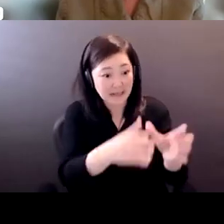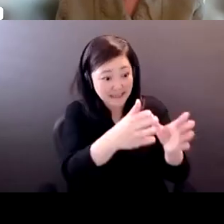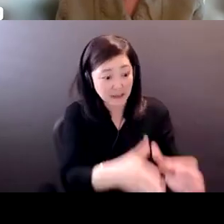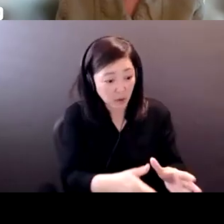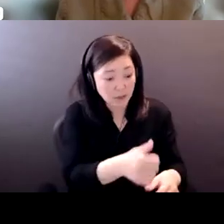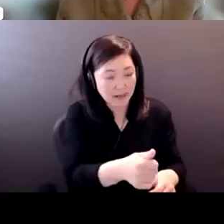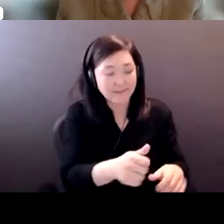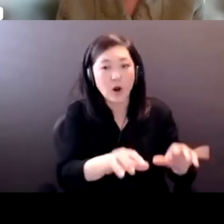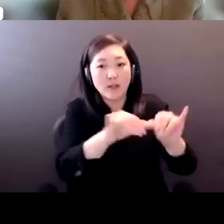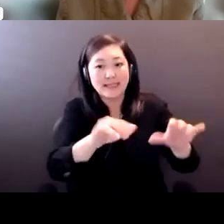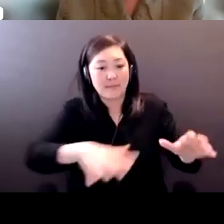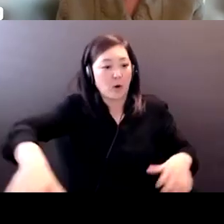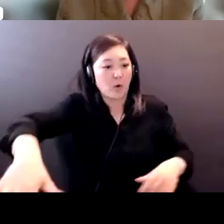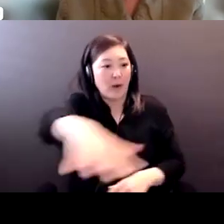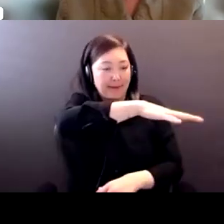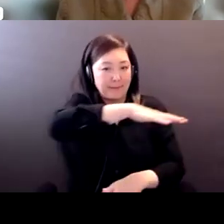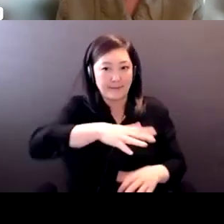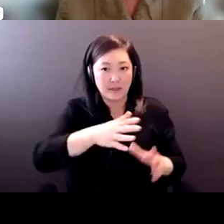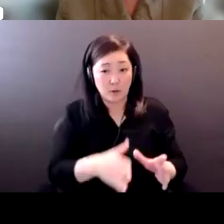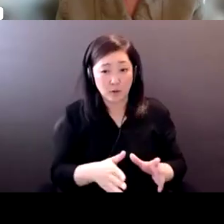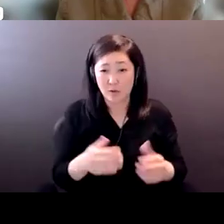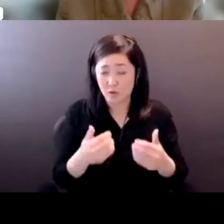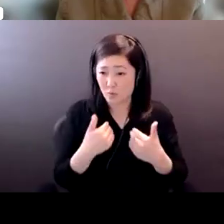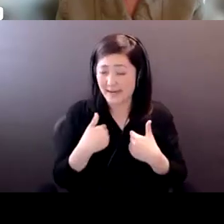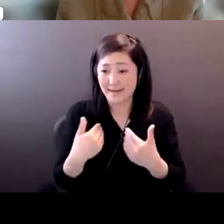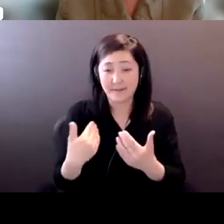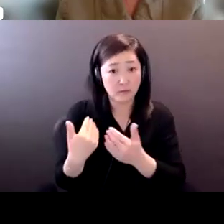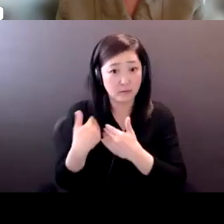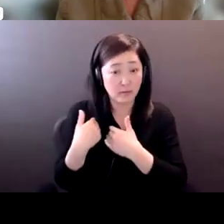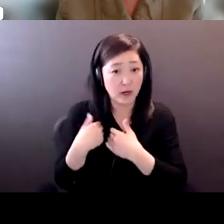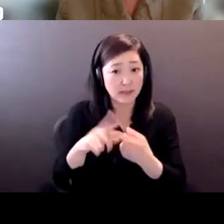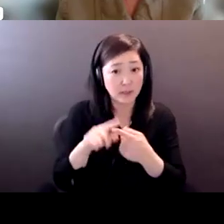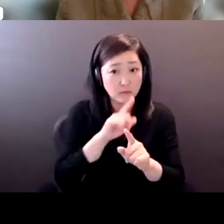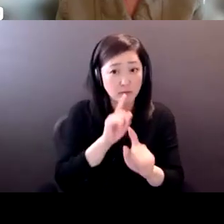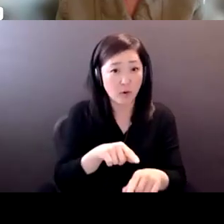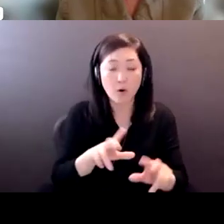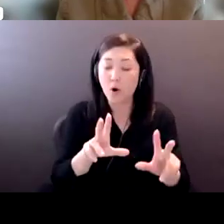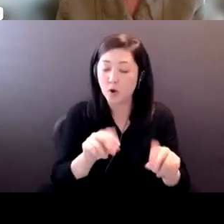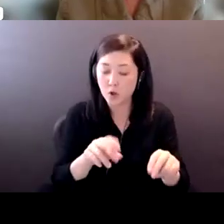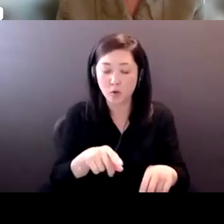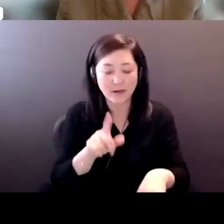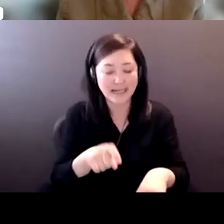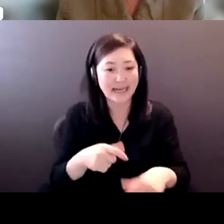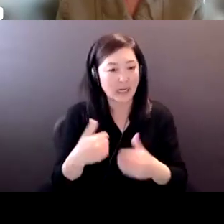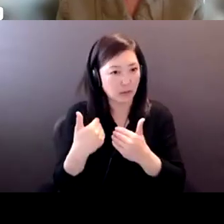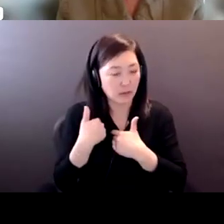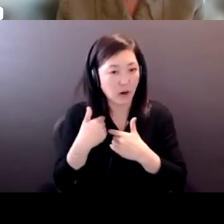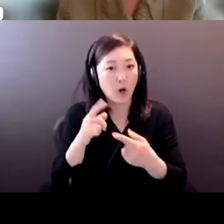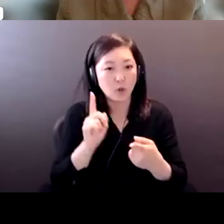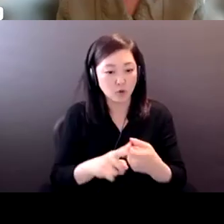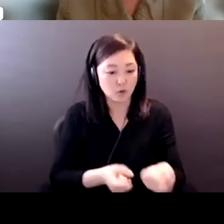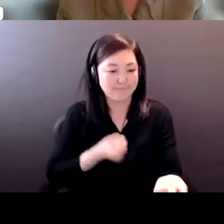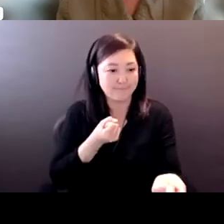than a duty to report, I think we need a duty to support. And and that rhymes. I'm going to use that going forward. I like